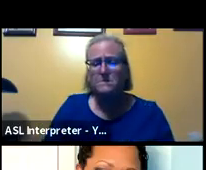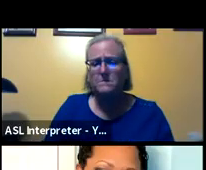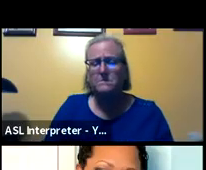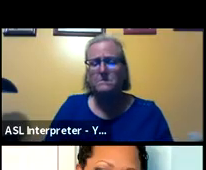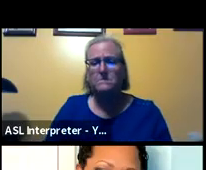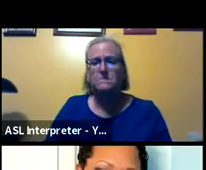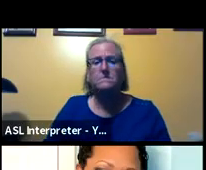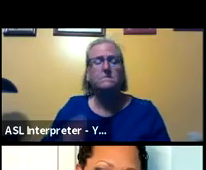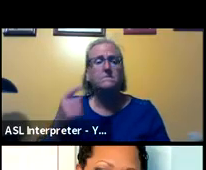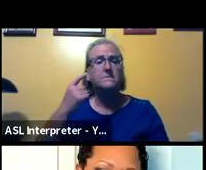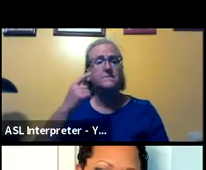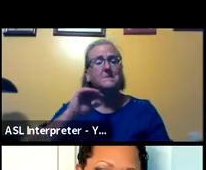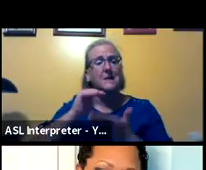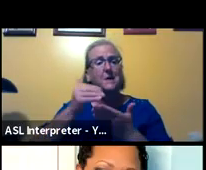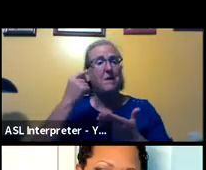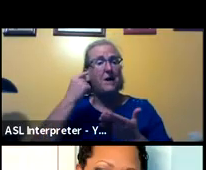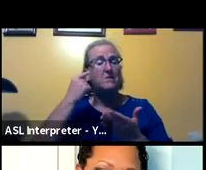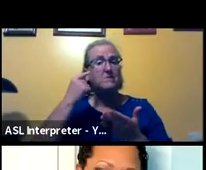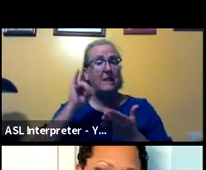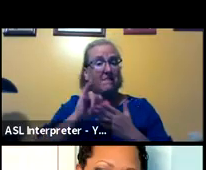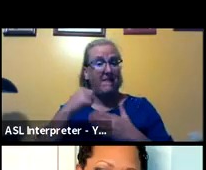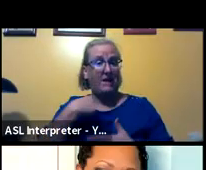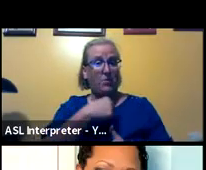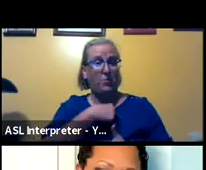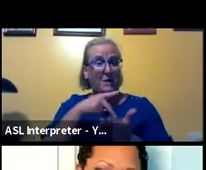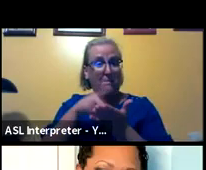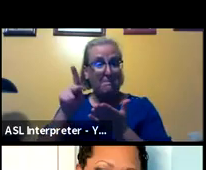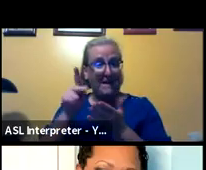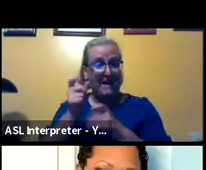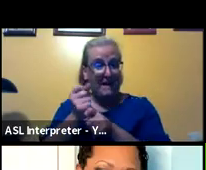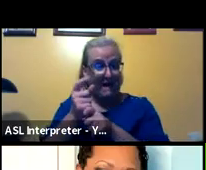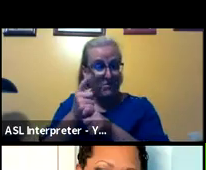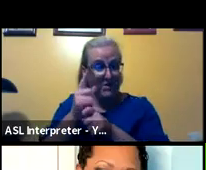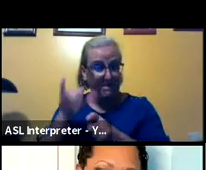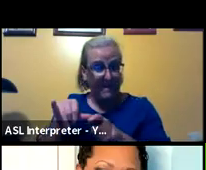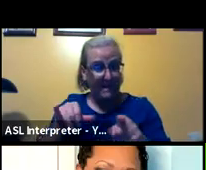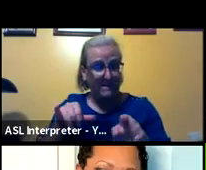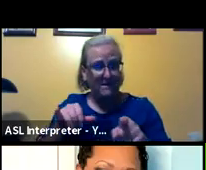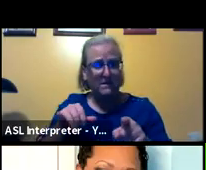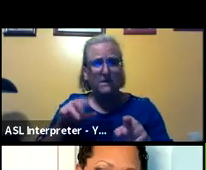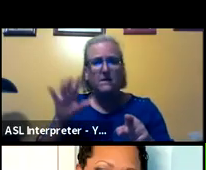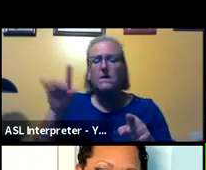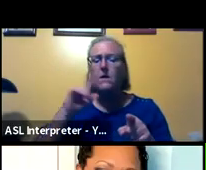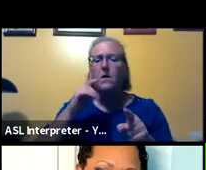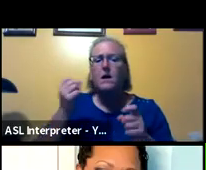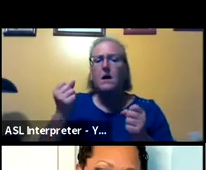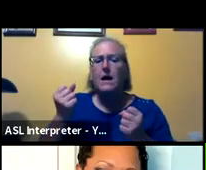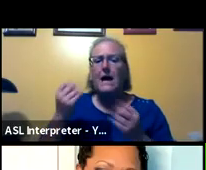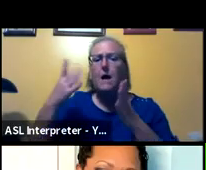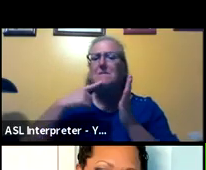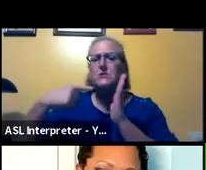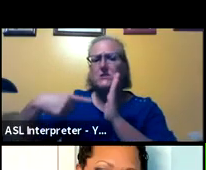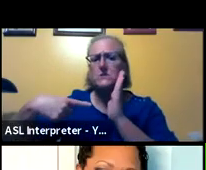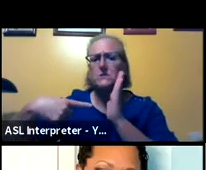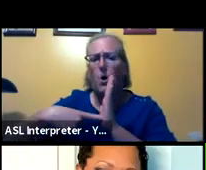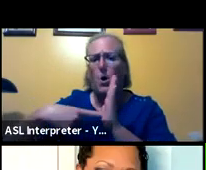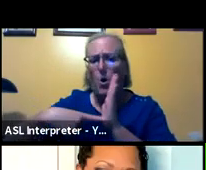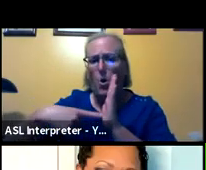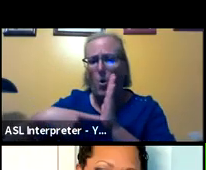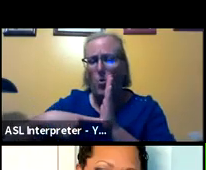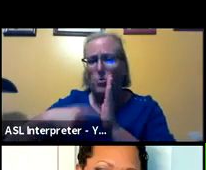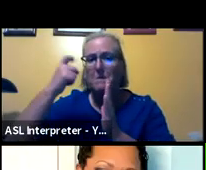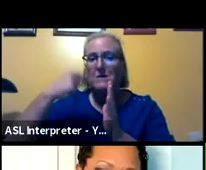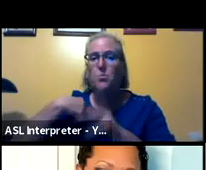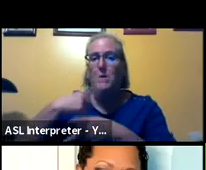Our amount for, you mean the amount that we pay per year? Well, actually the amount that's owed based upon borrowing